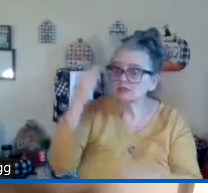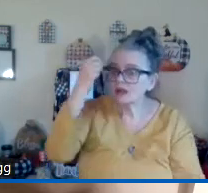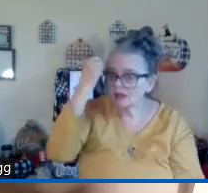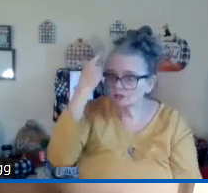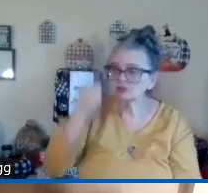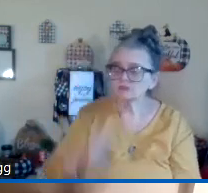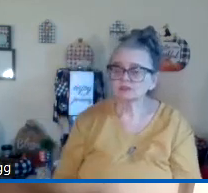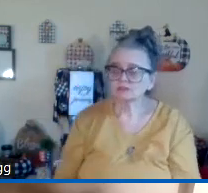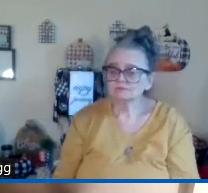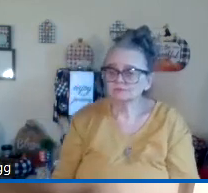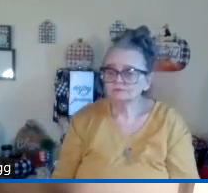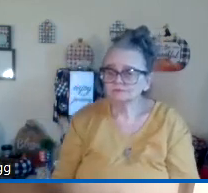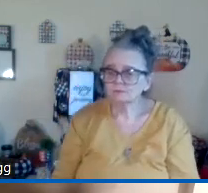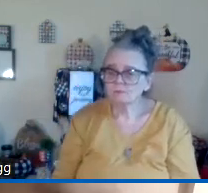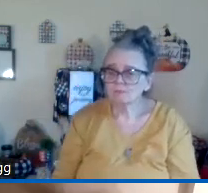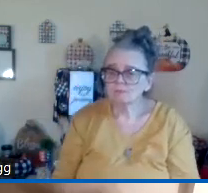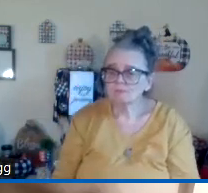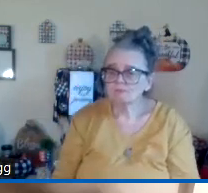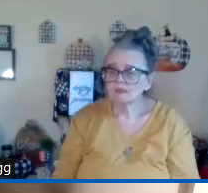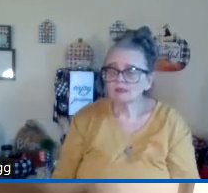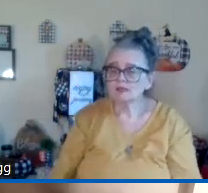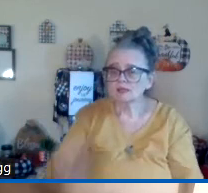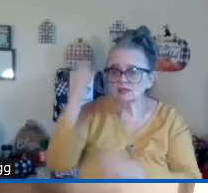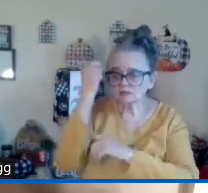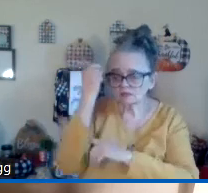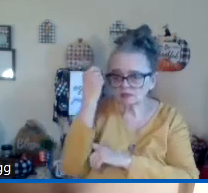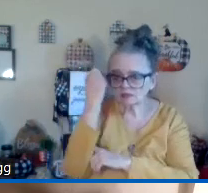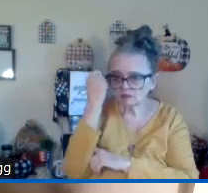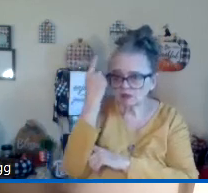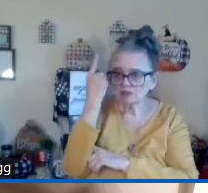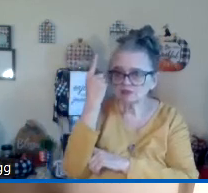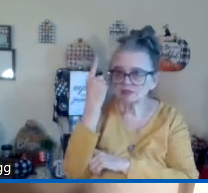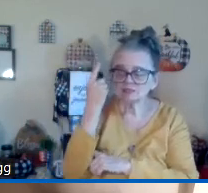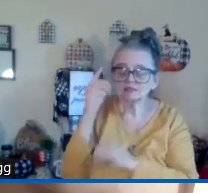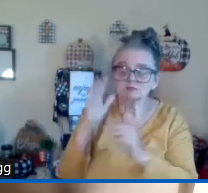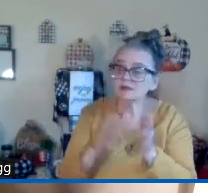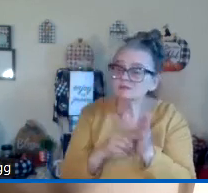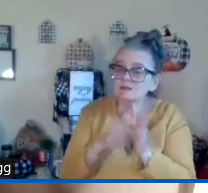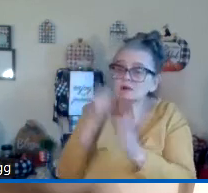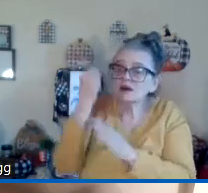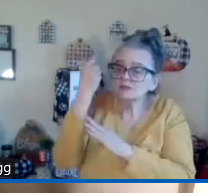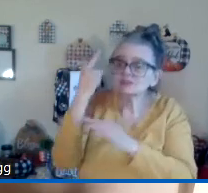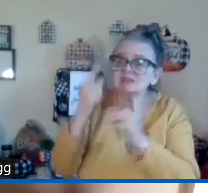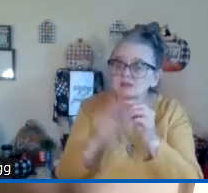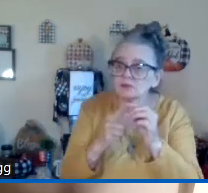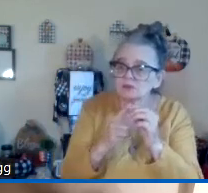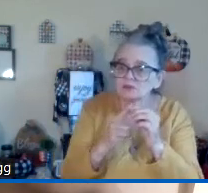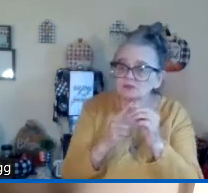poor. And that means that in the end, they will be poor and in hell.